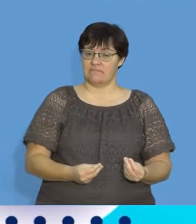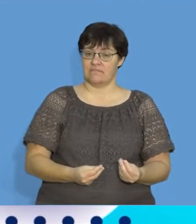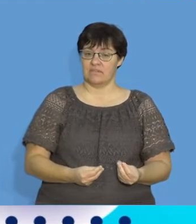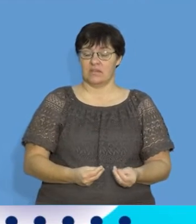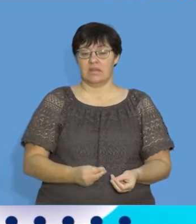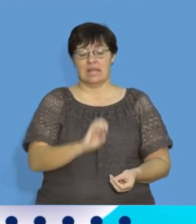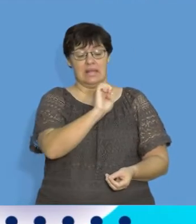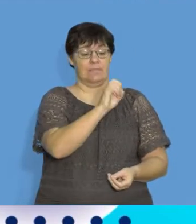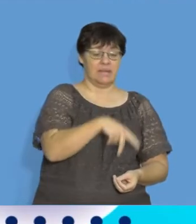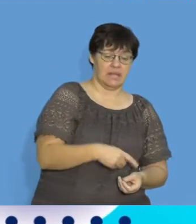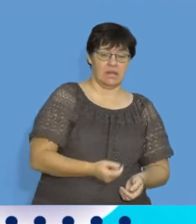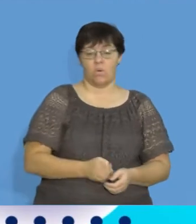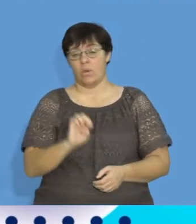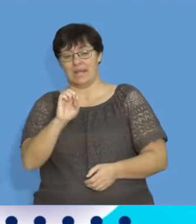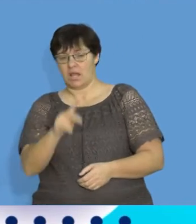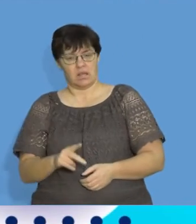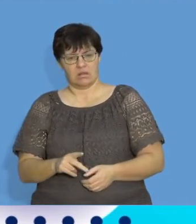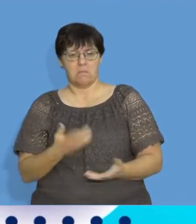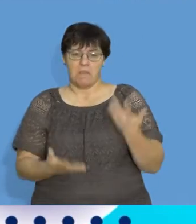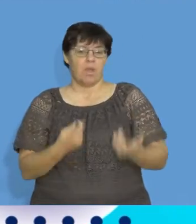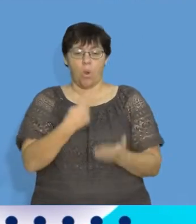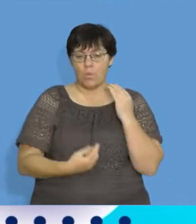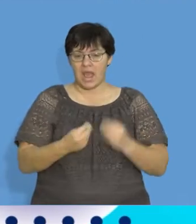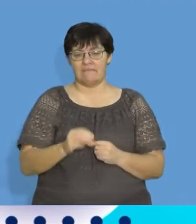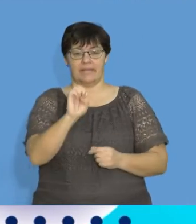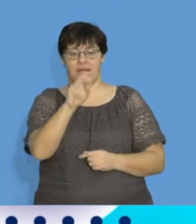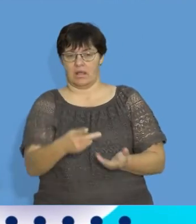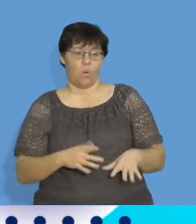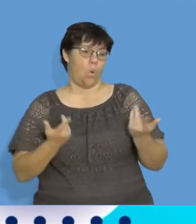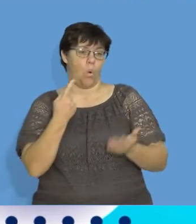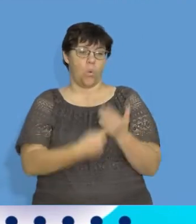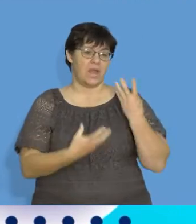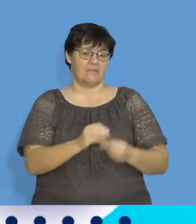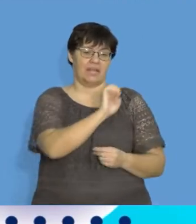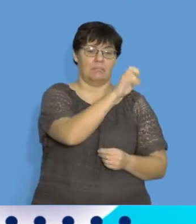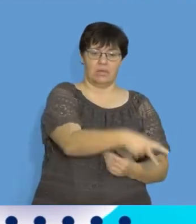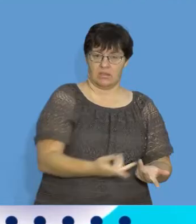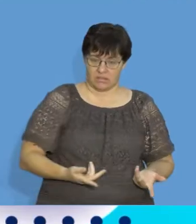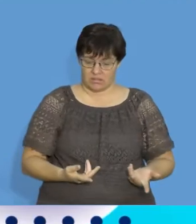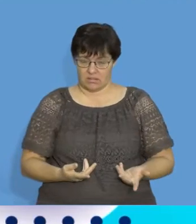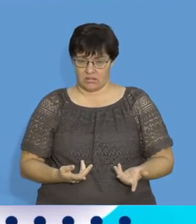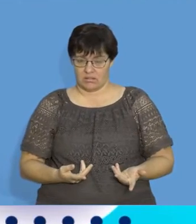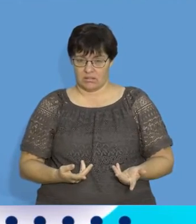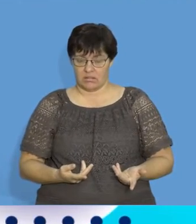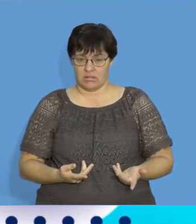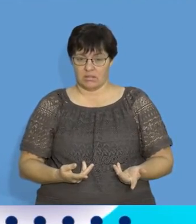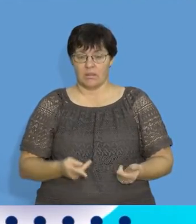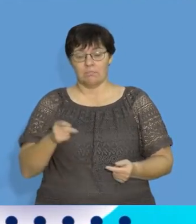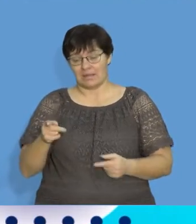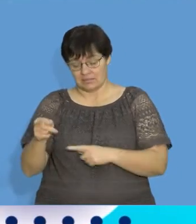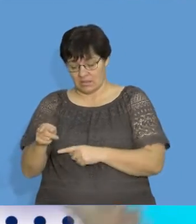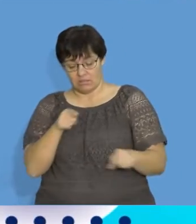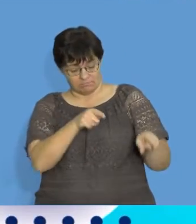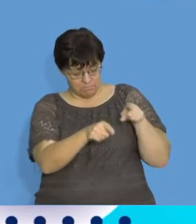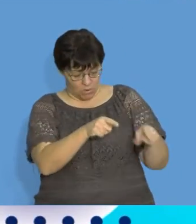potential and kinetic. It could have maybe just kinetic, or it could have just potential, okay? But mechanical energy